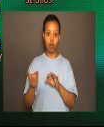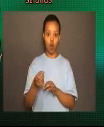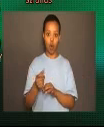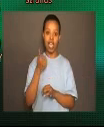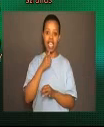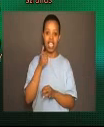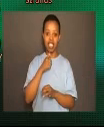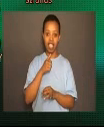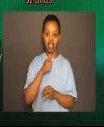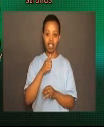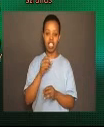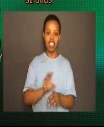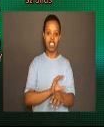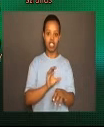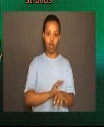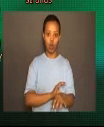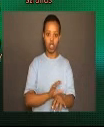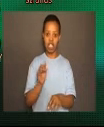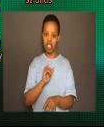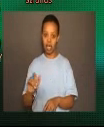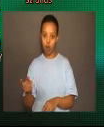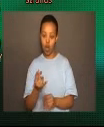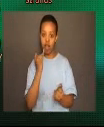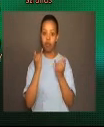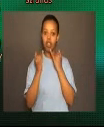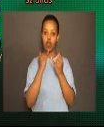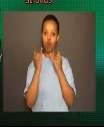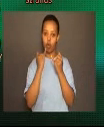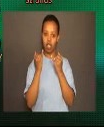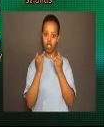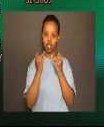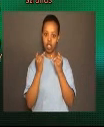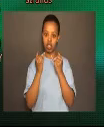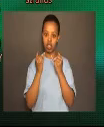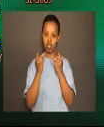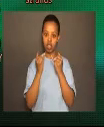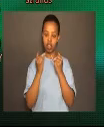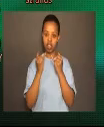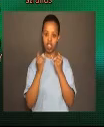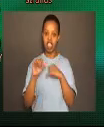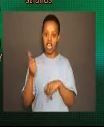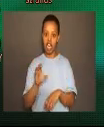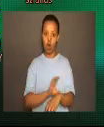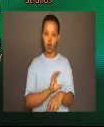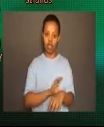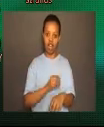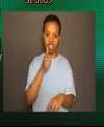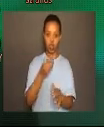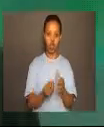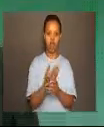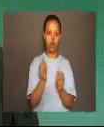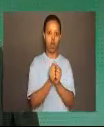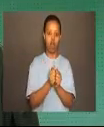cells contain the same genetic information as the parent cell that produced them.